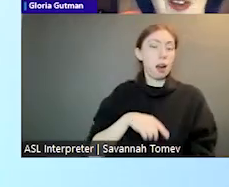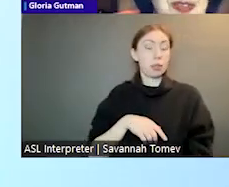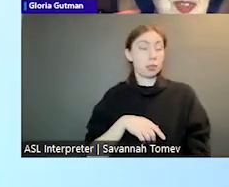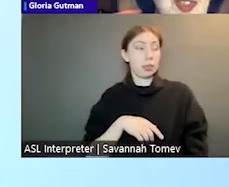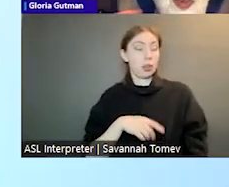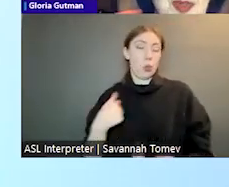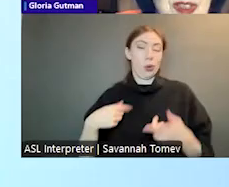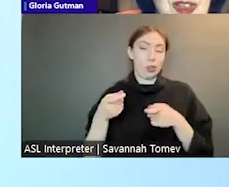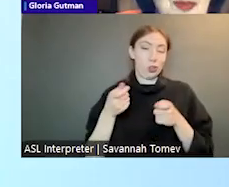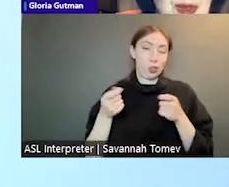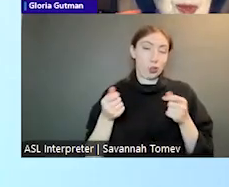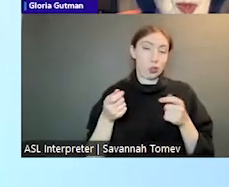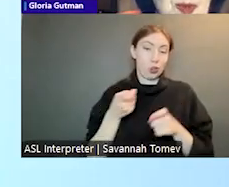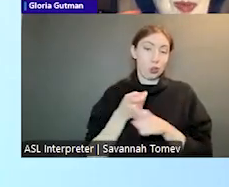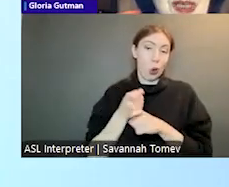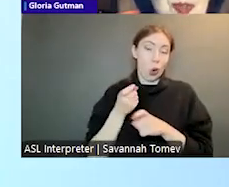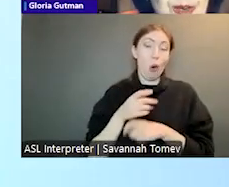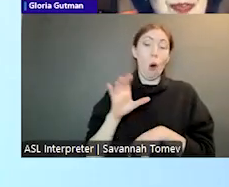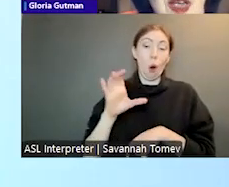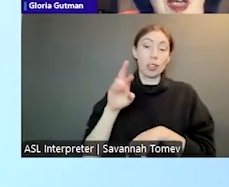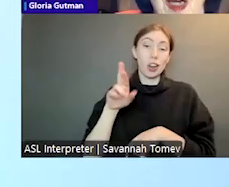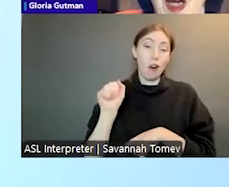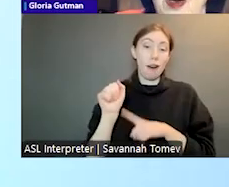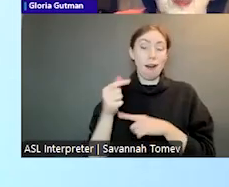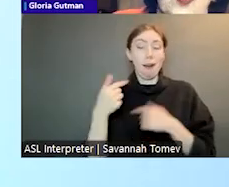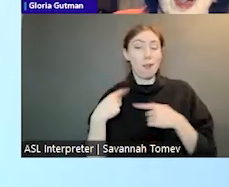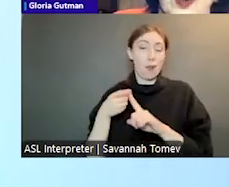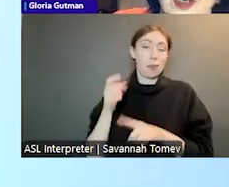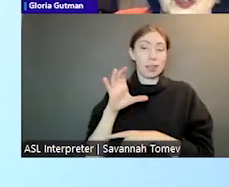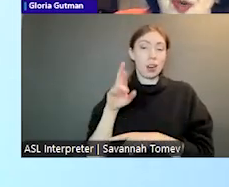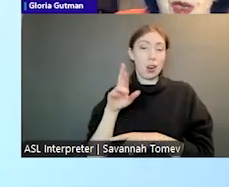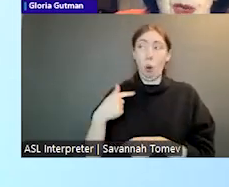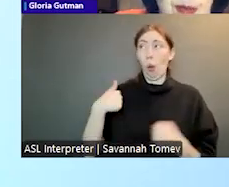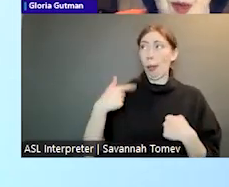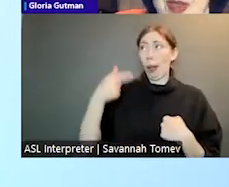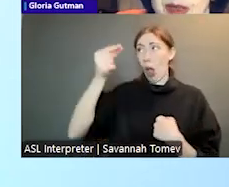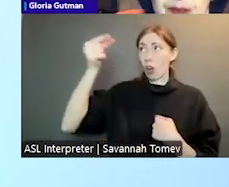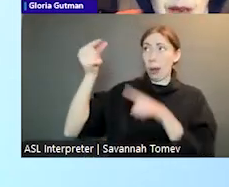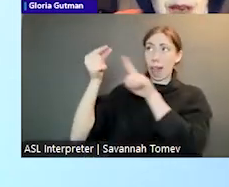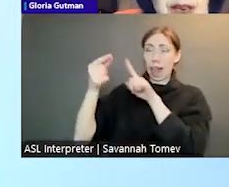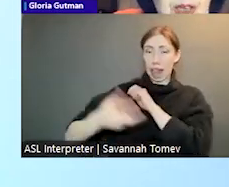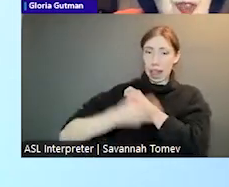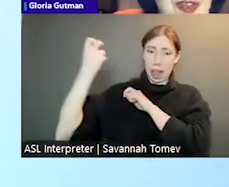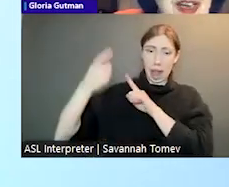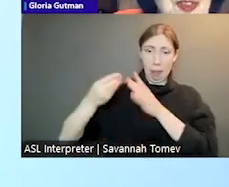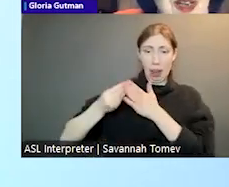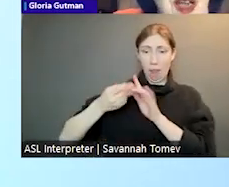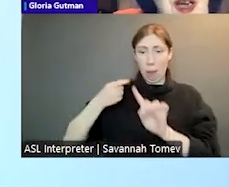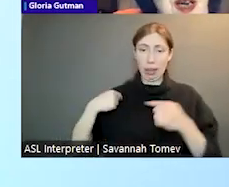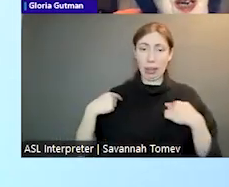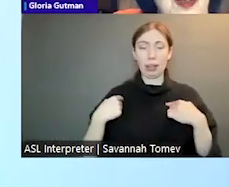Agency. And they said it was the government who was ripping us off. What also came out clear is